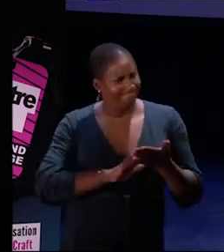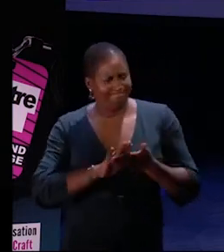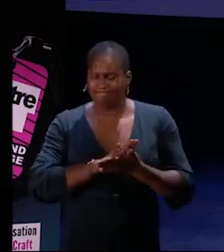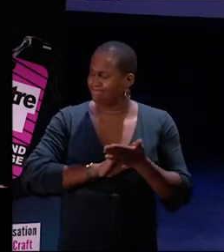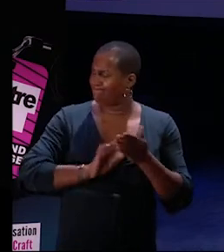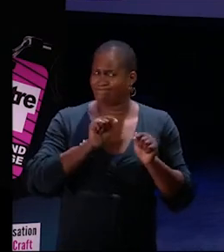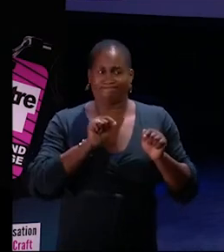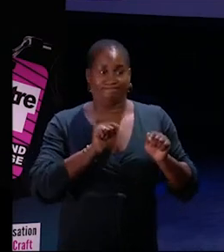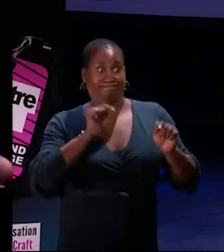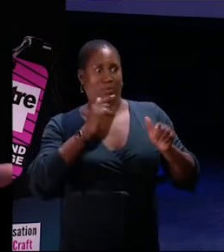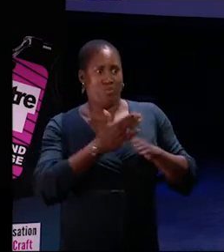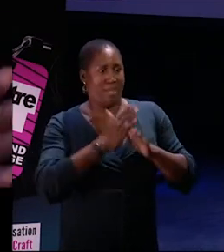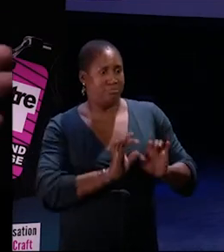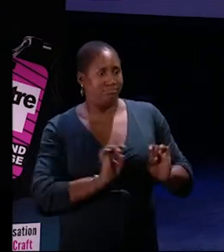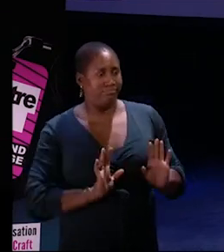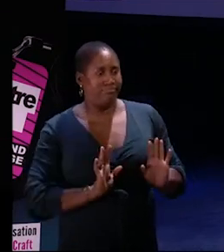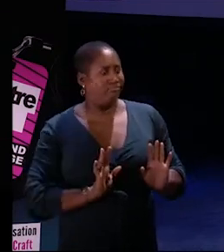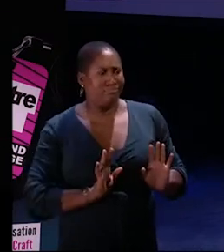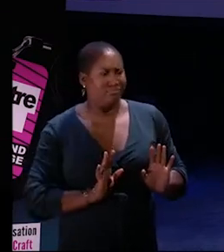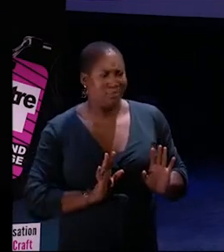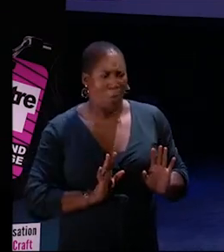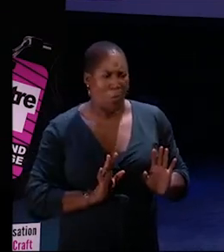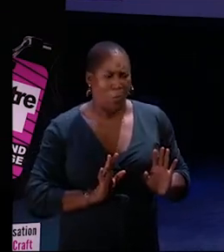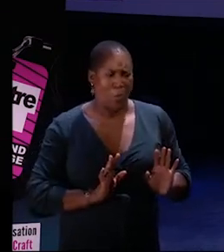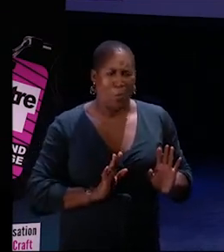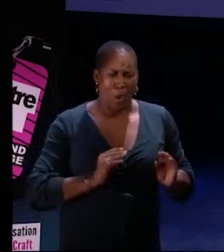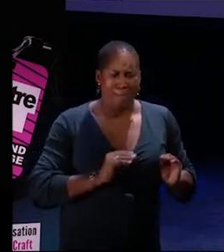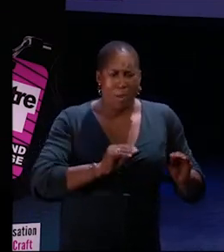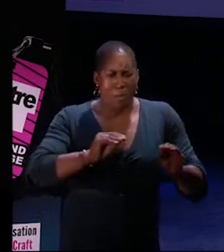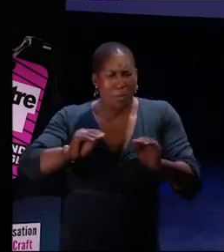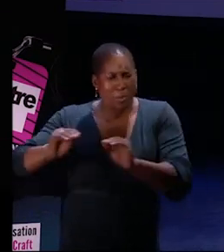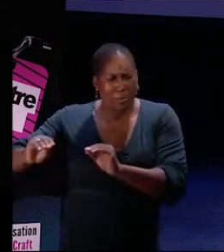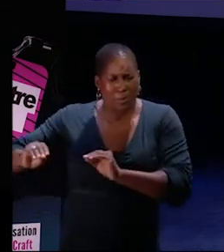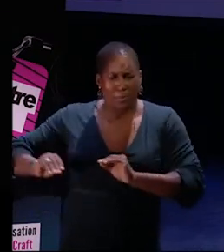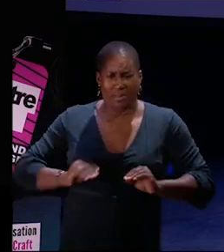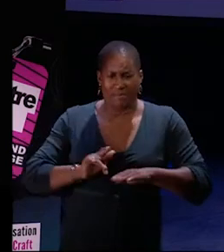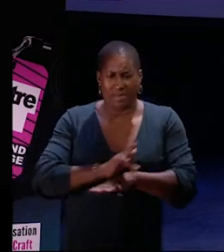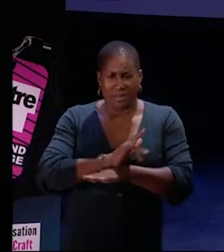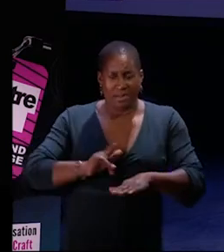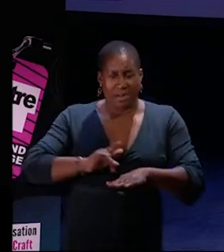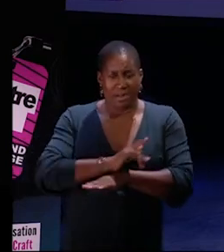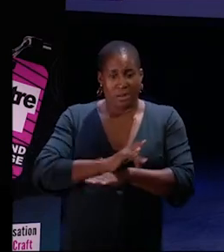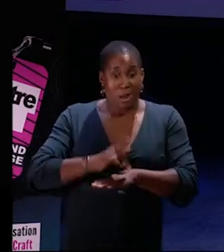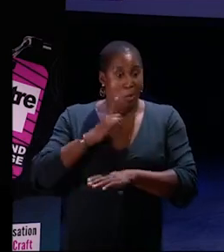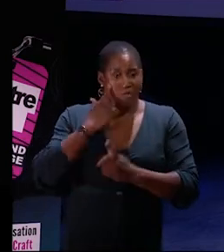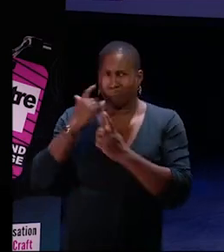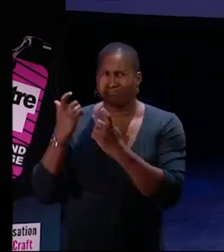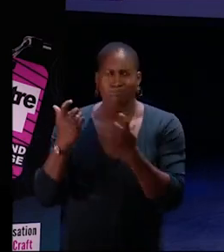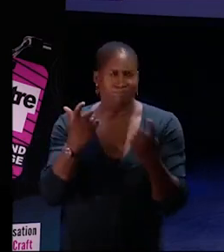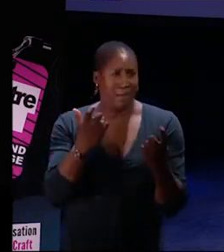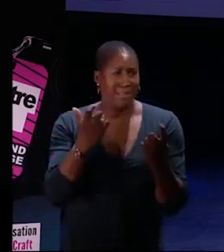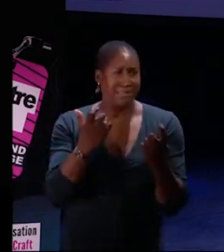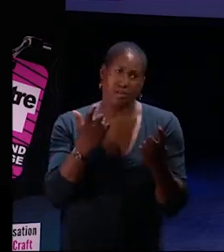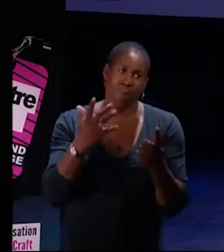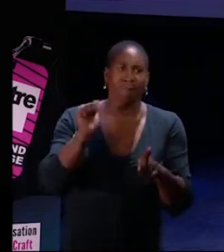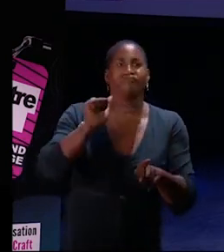going to be your career in that one row. You will move within the theatre, you'll land on your feet, and you will find a place in theatre or the